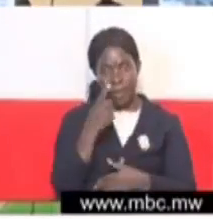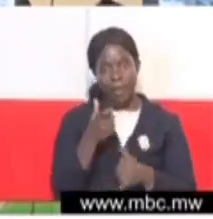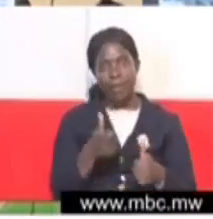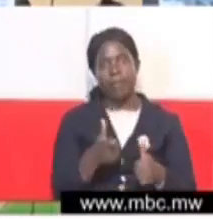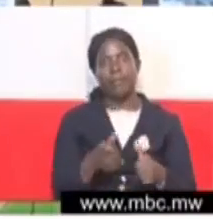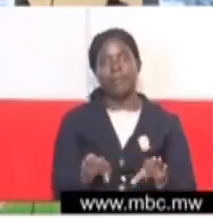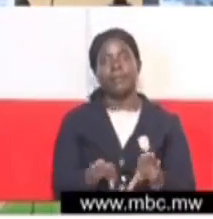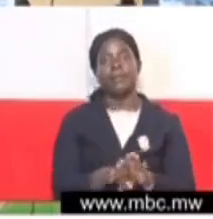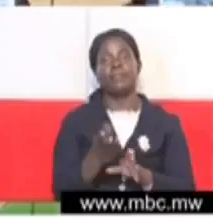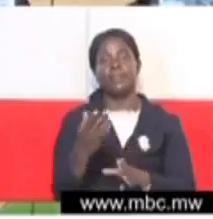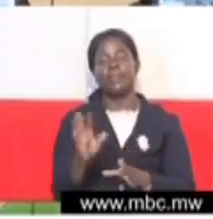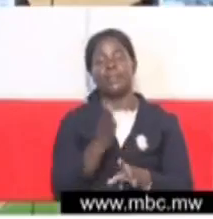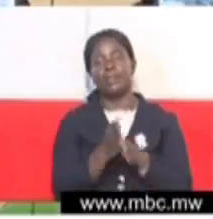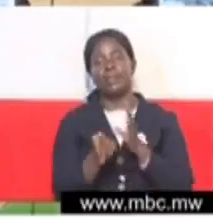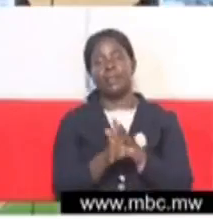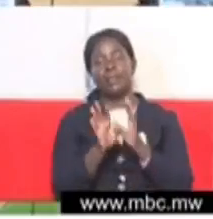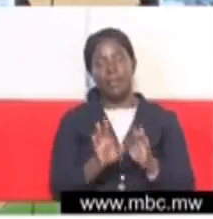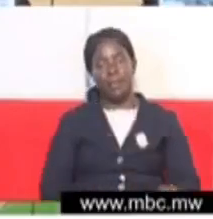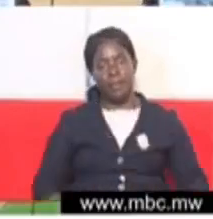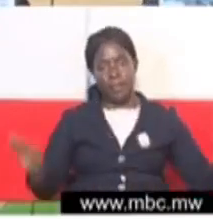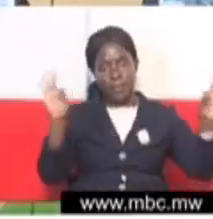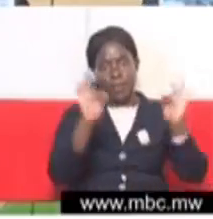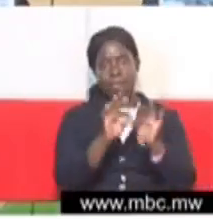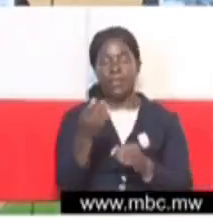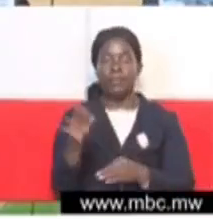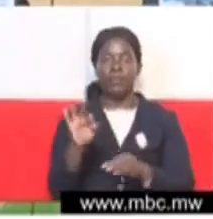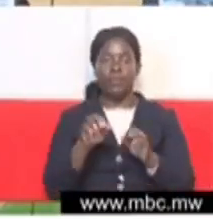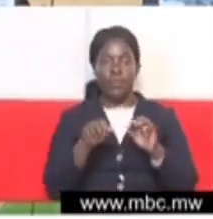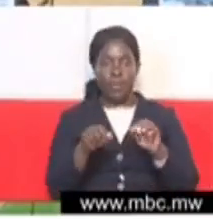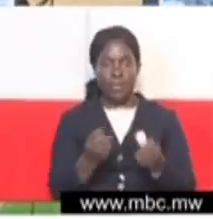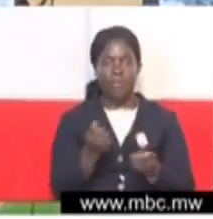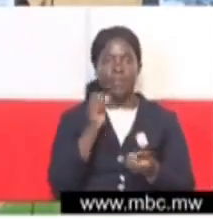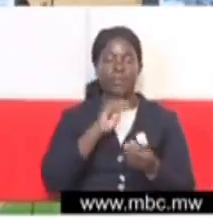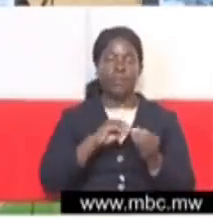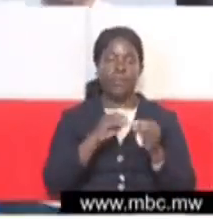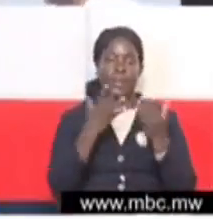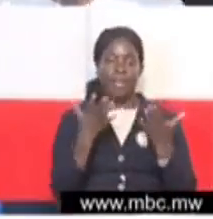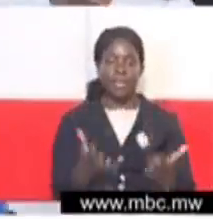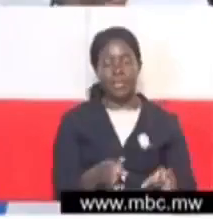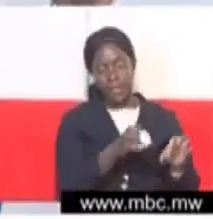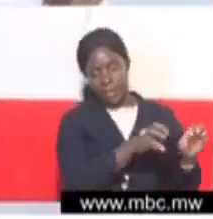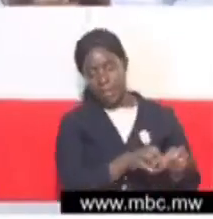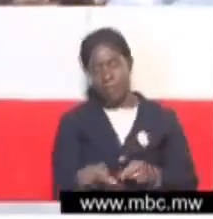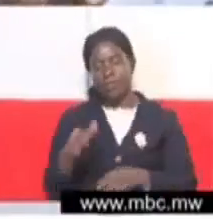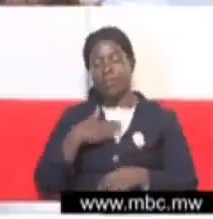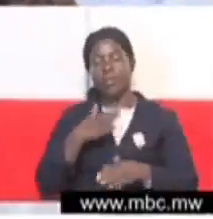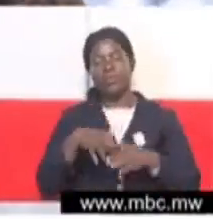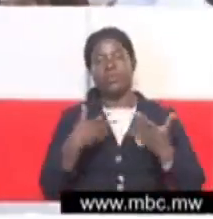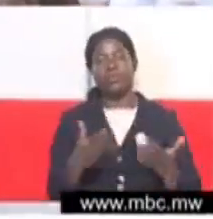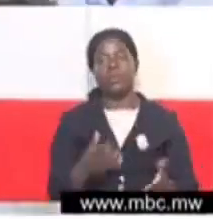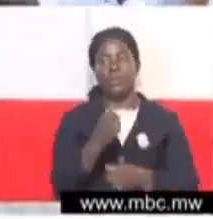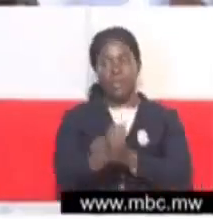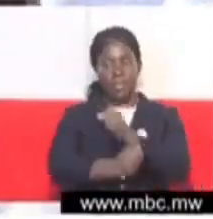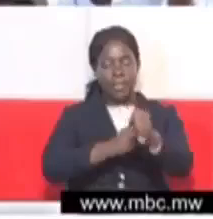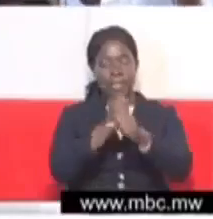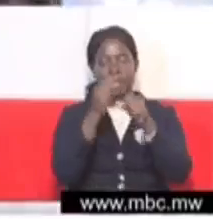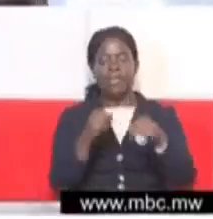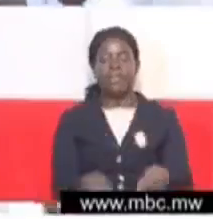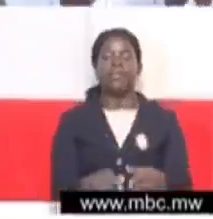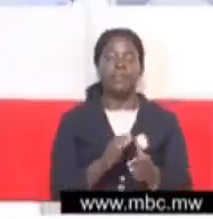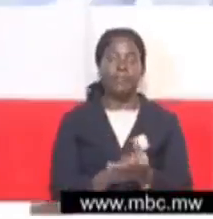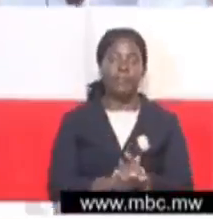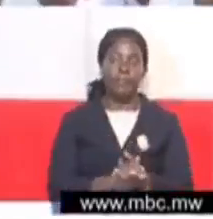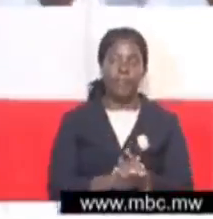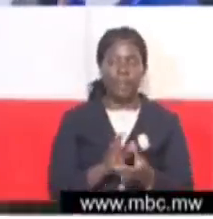highlights the importance of tourism, what we do, our products and our services. This year's Tourism Street Carnival was